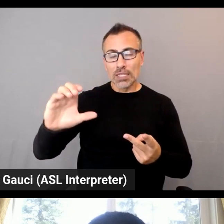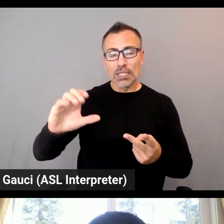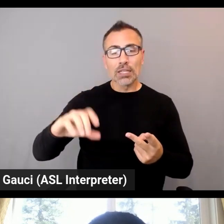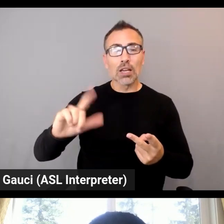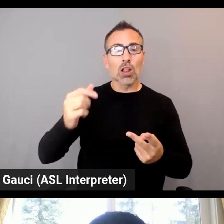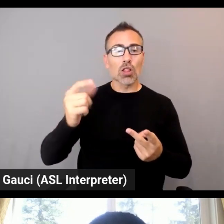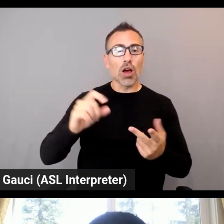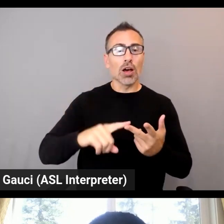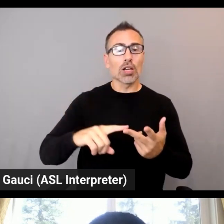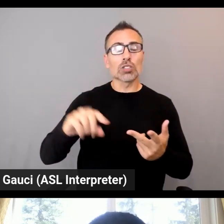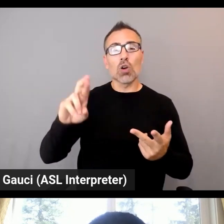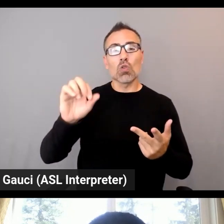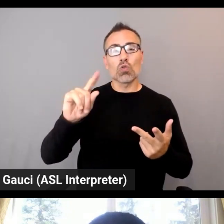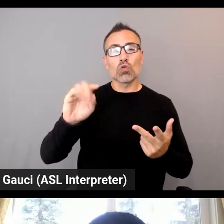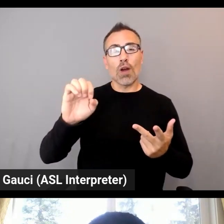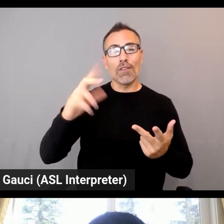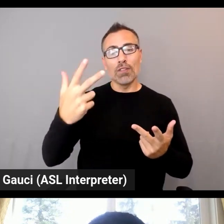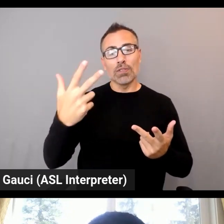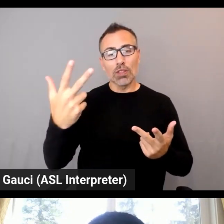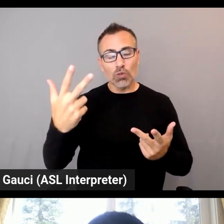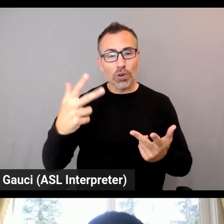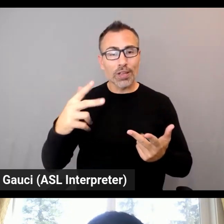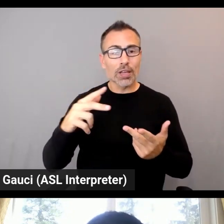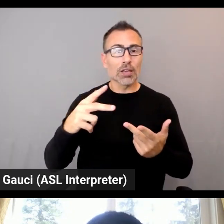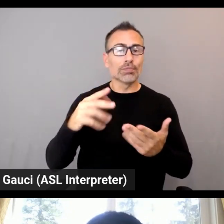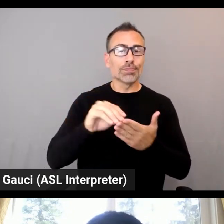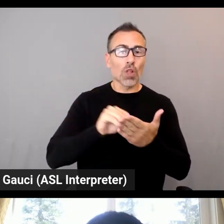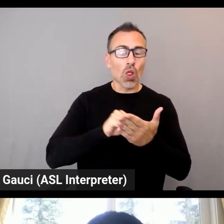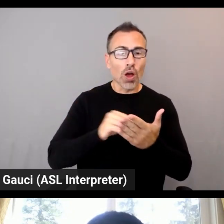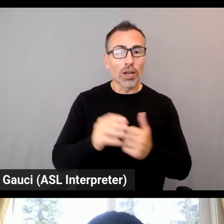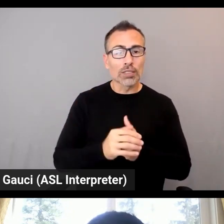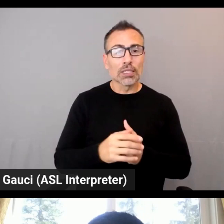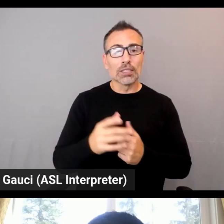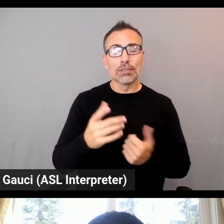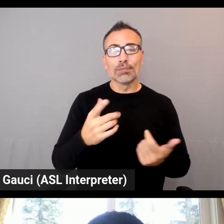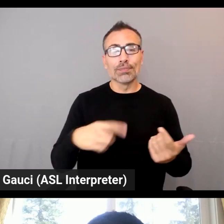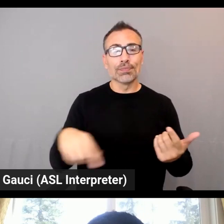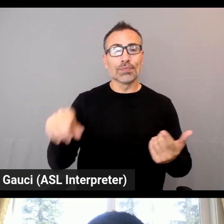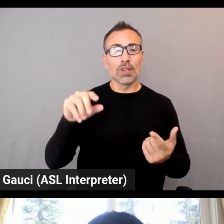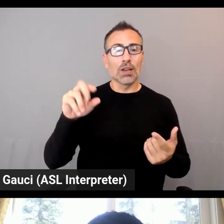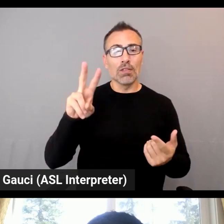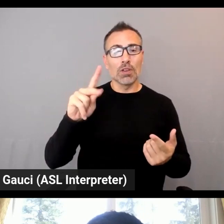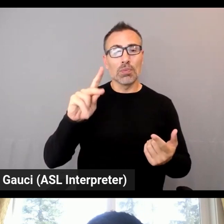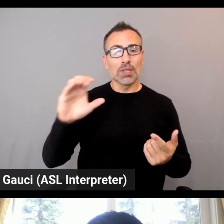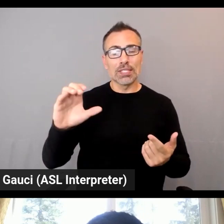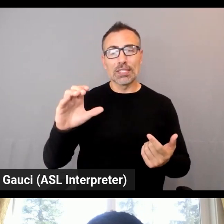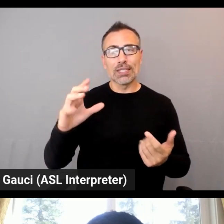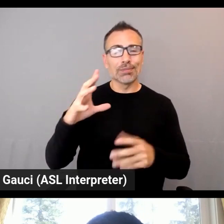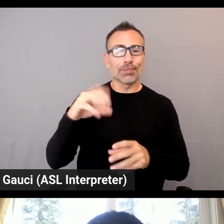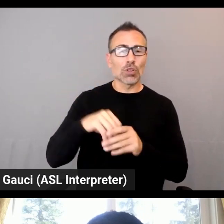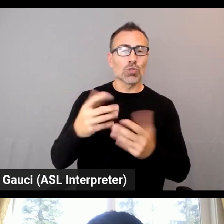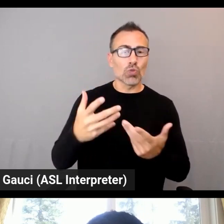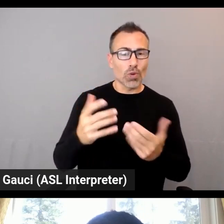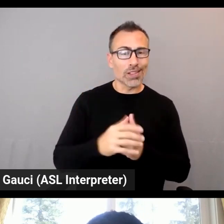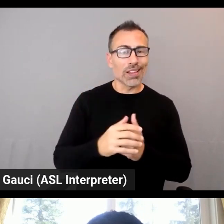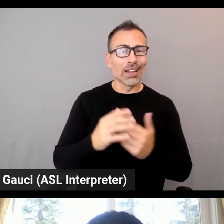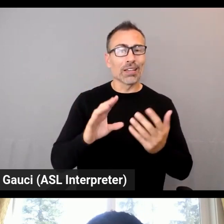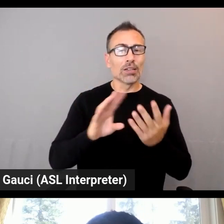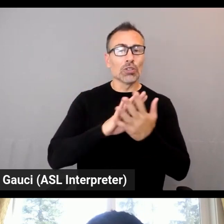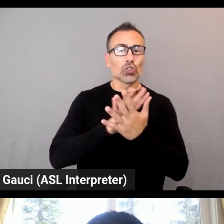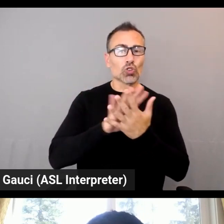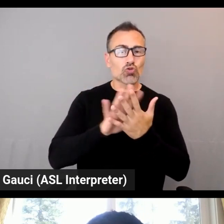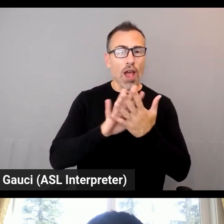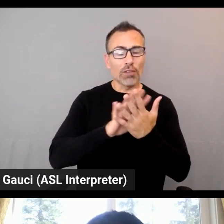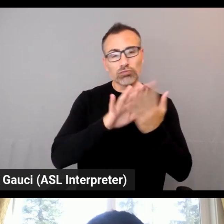CloudTrail being the who, what, where, when, and how to an AWS account. VPC flow logs being the traffic data in and